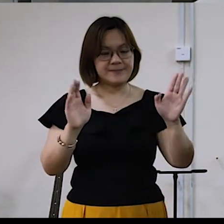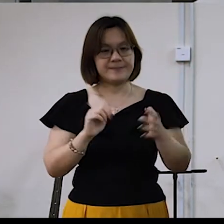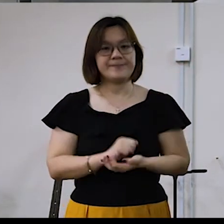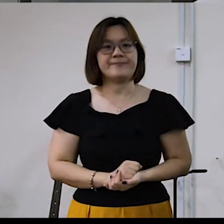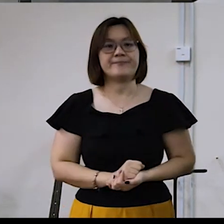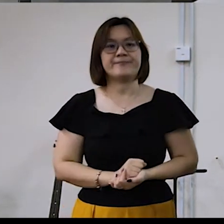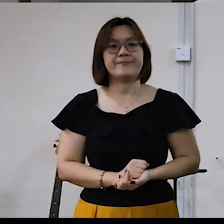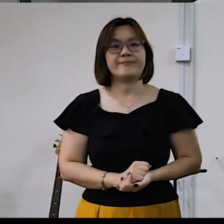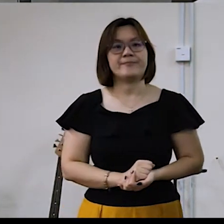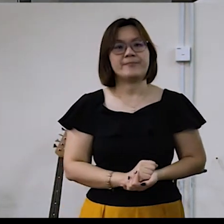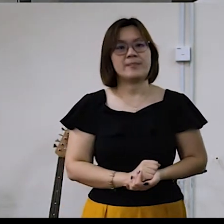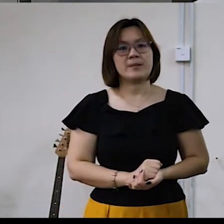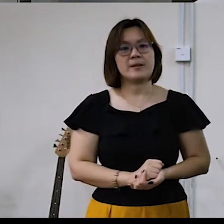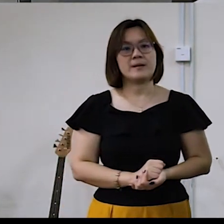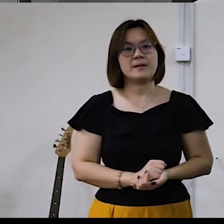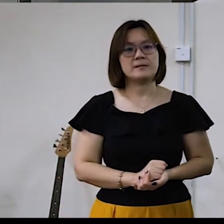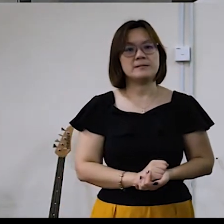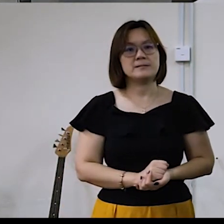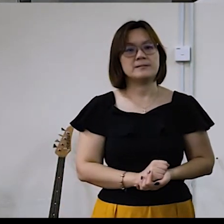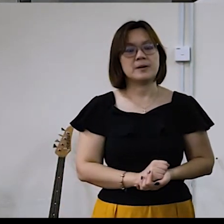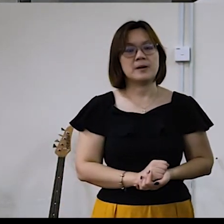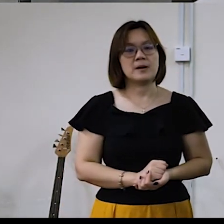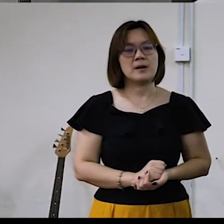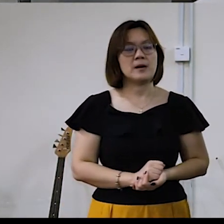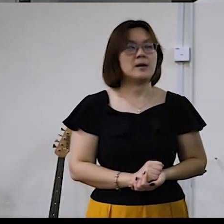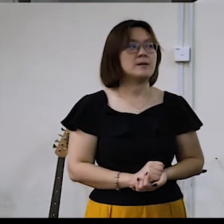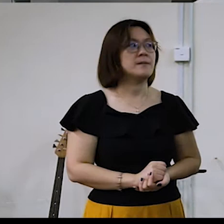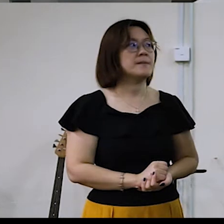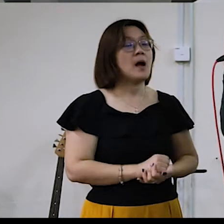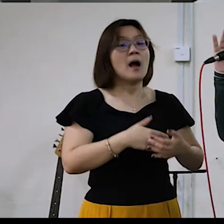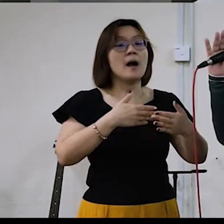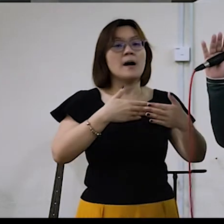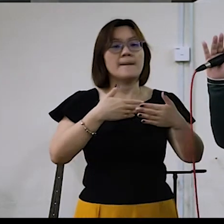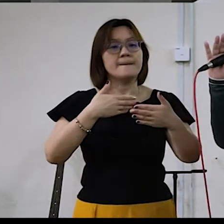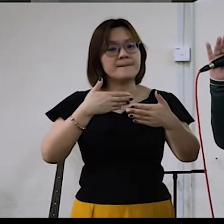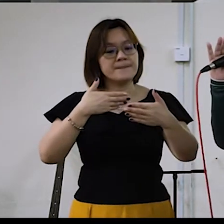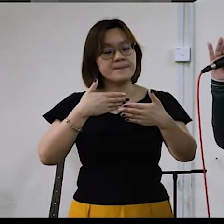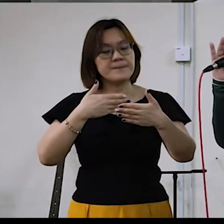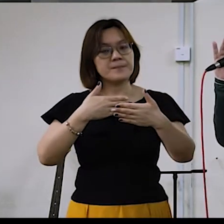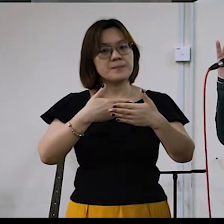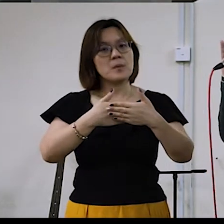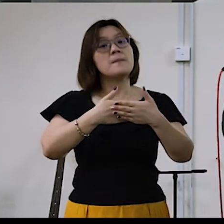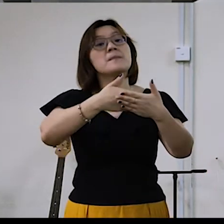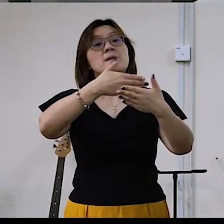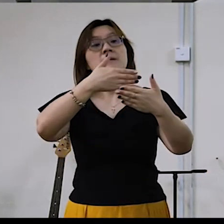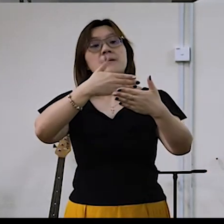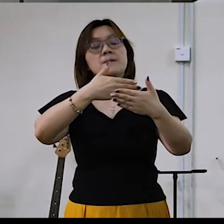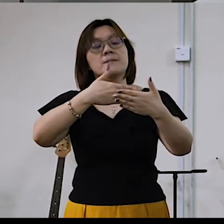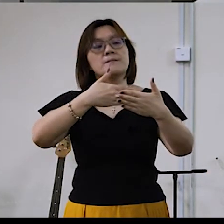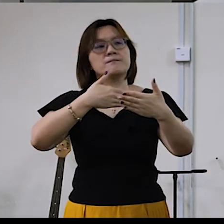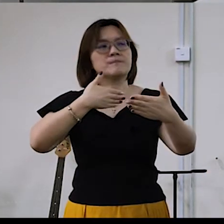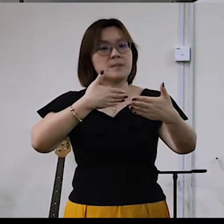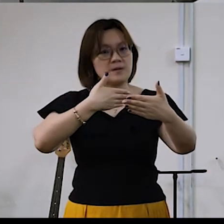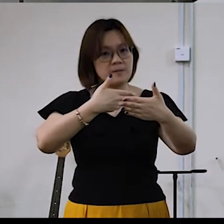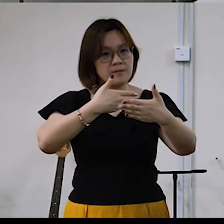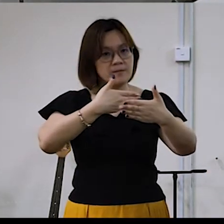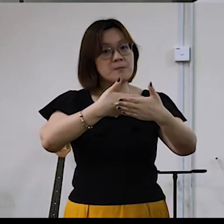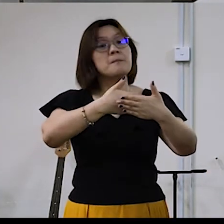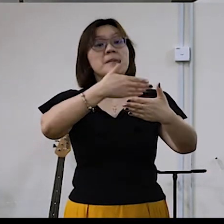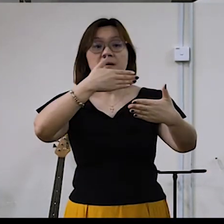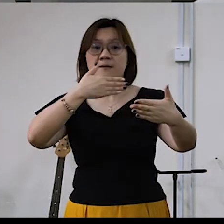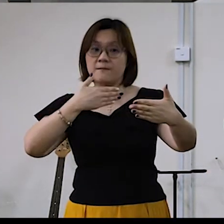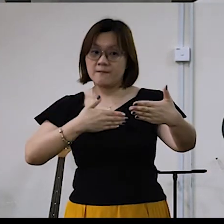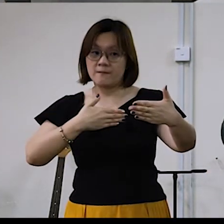Lenten season. Before we enter into the Easter season. The Lenten season is